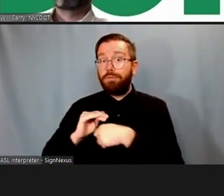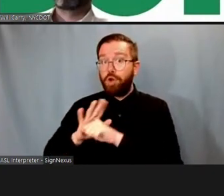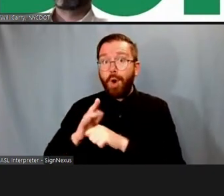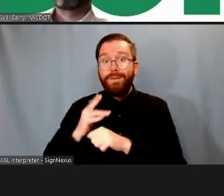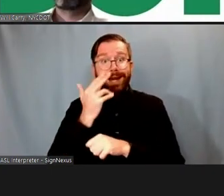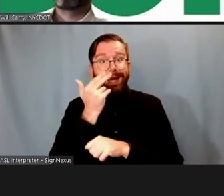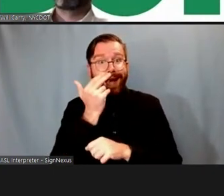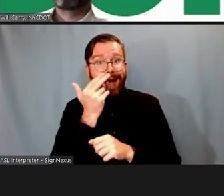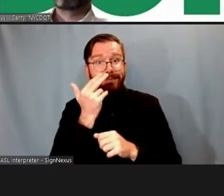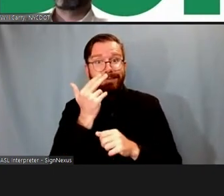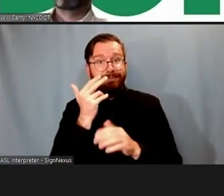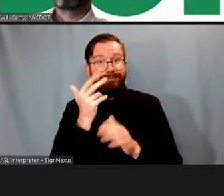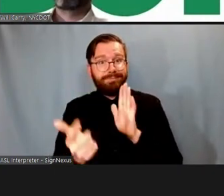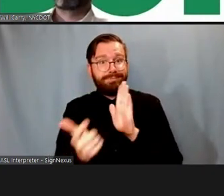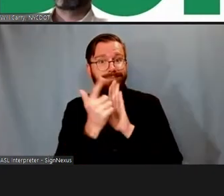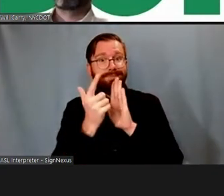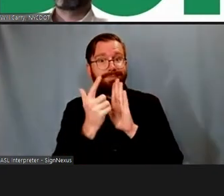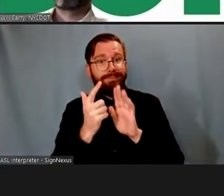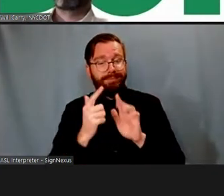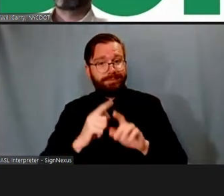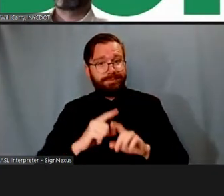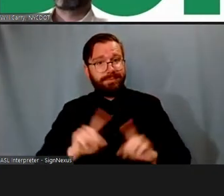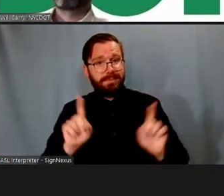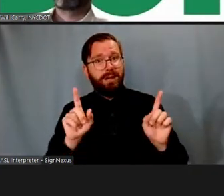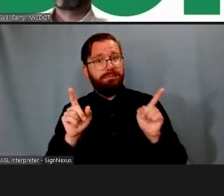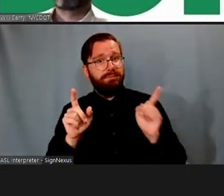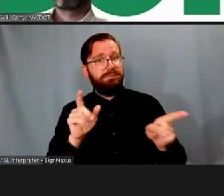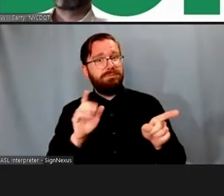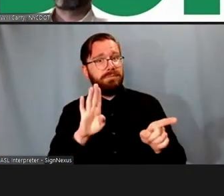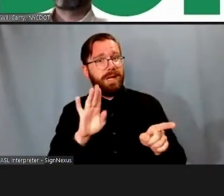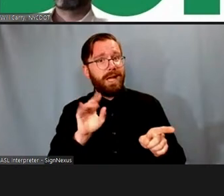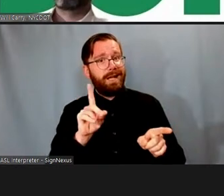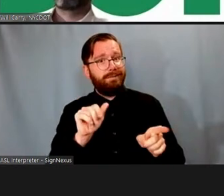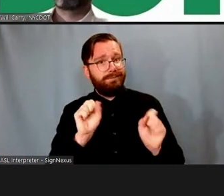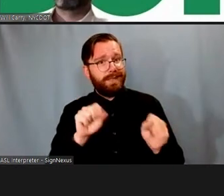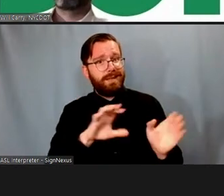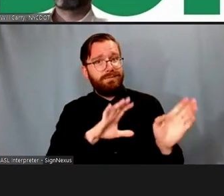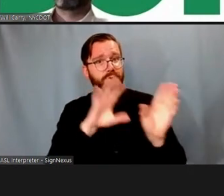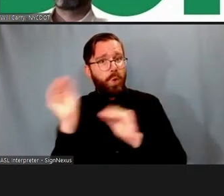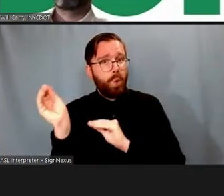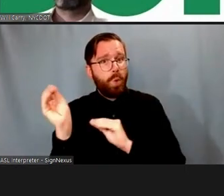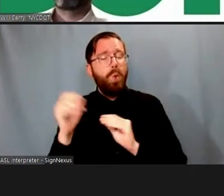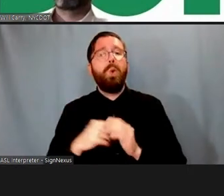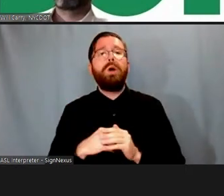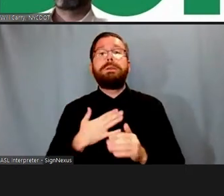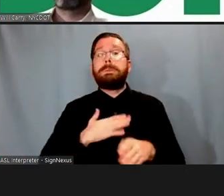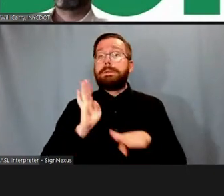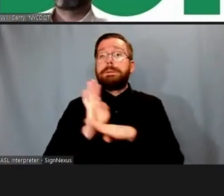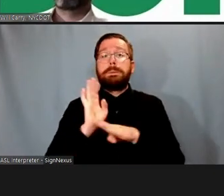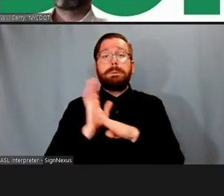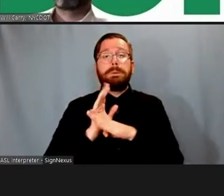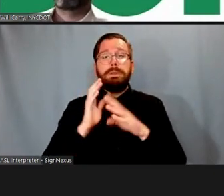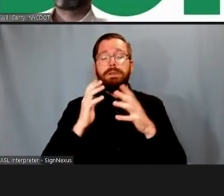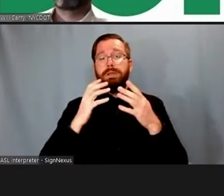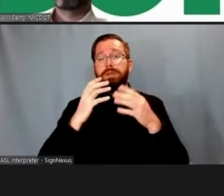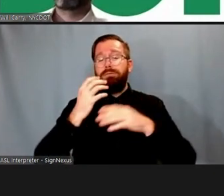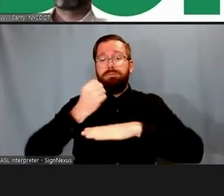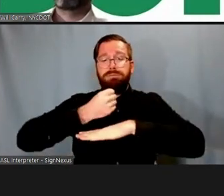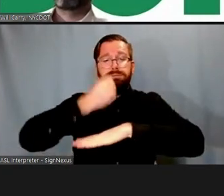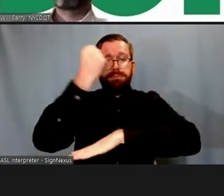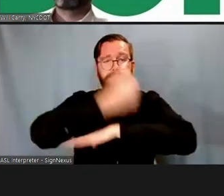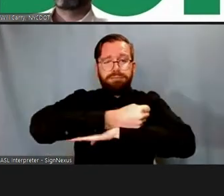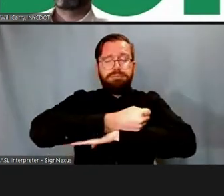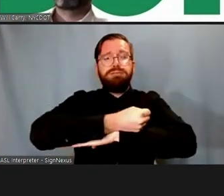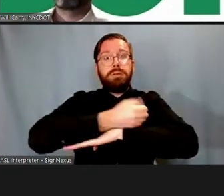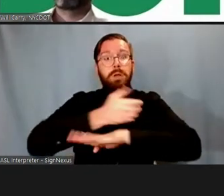allowed for bands to go around i uh watched my business collapse from a psychiatric facility before the pandemic started and